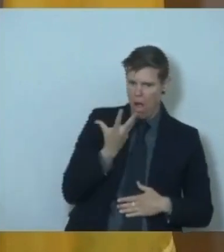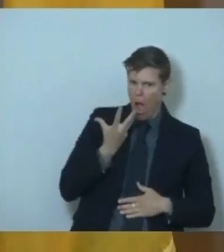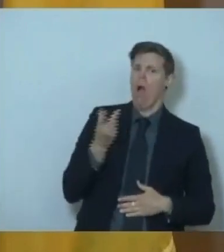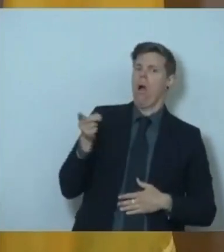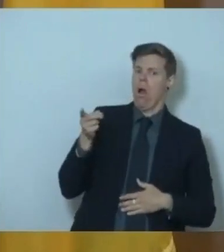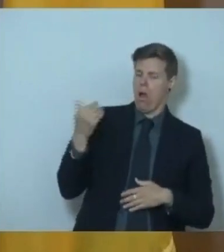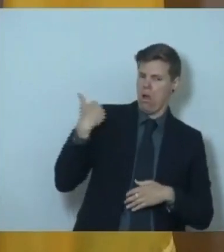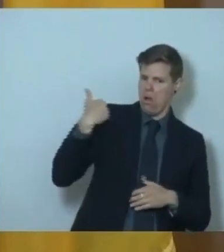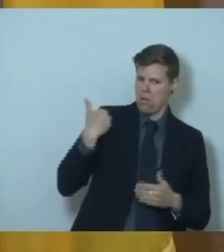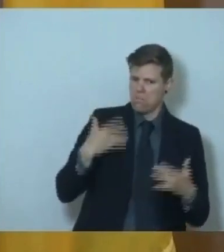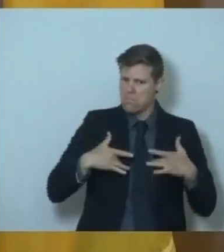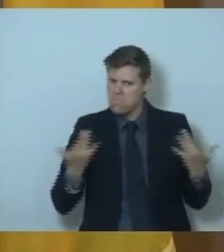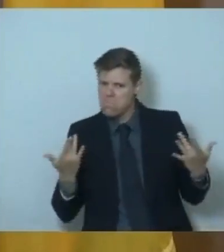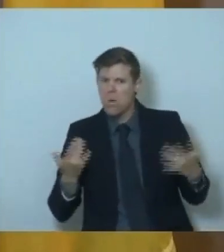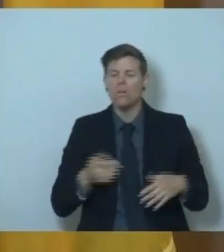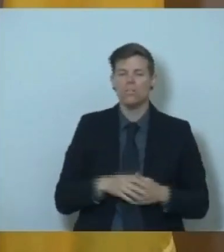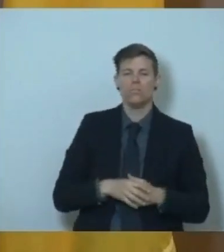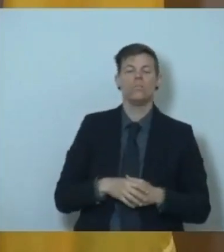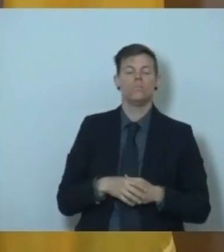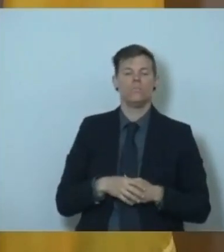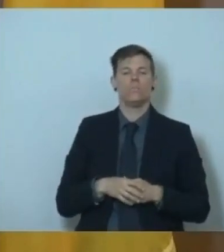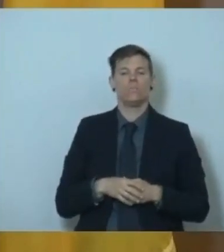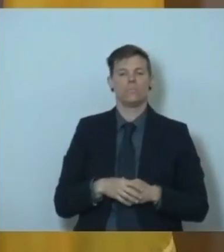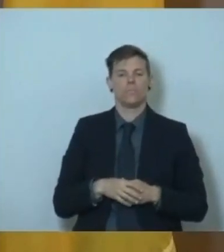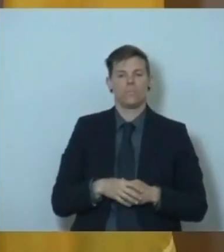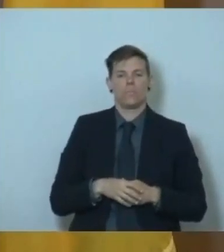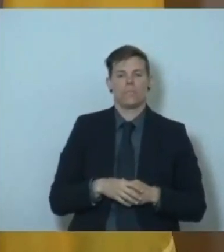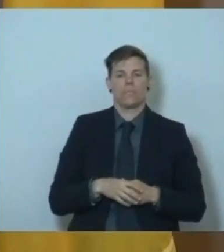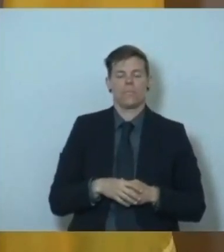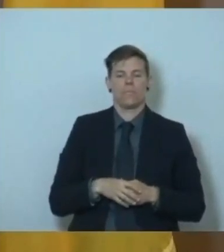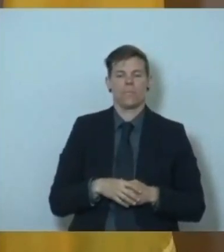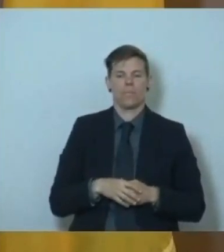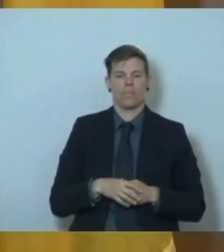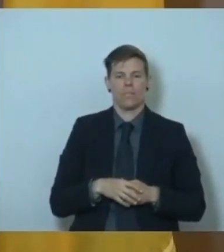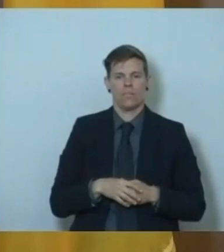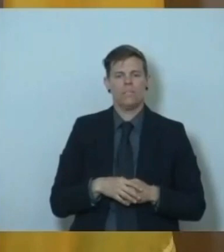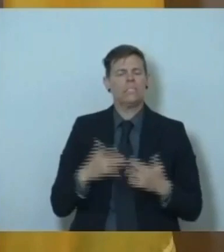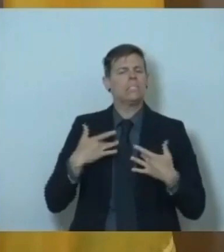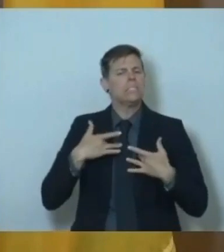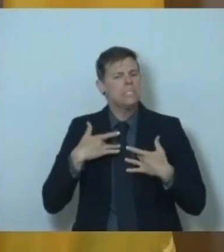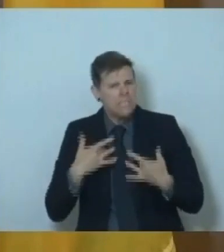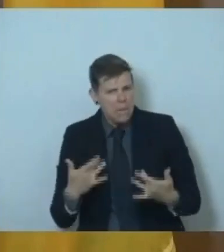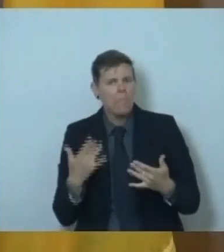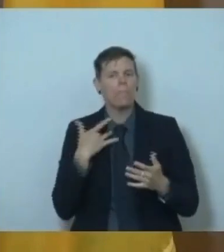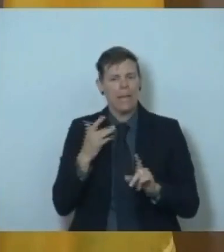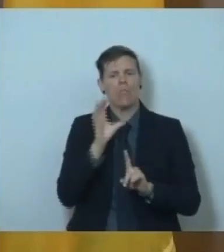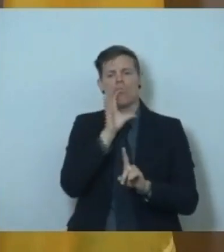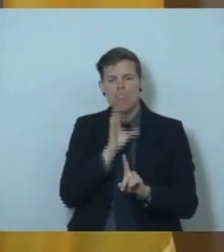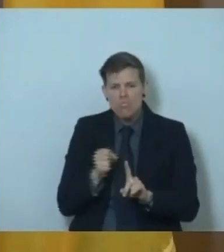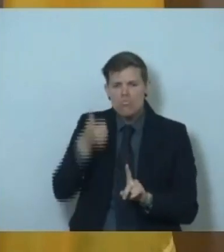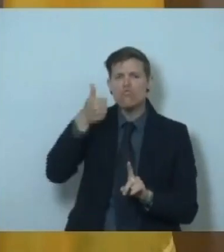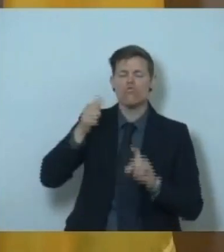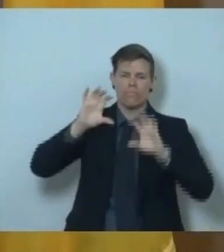and large, right, it's been older individuals. Again, it's all tragic. But we've